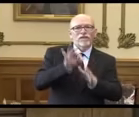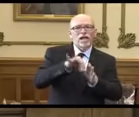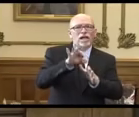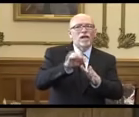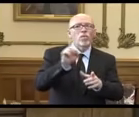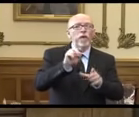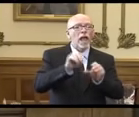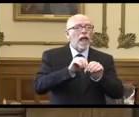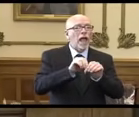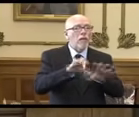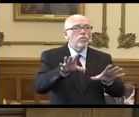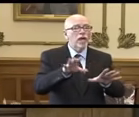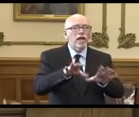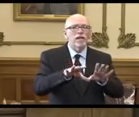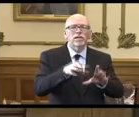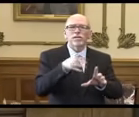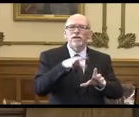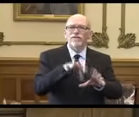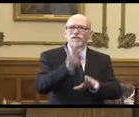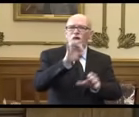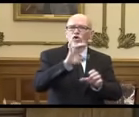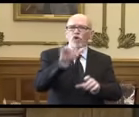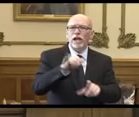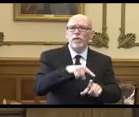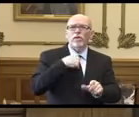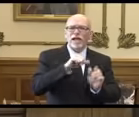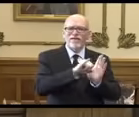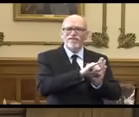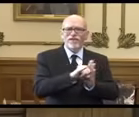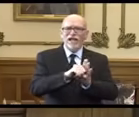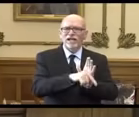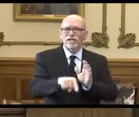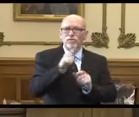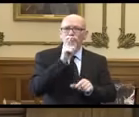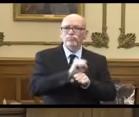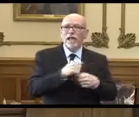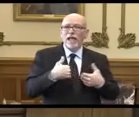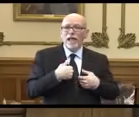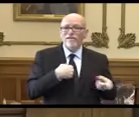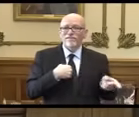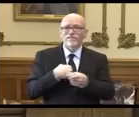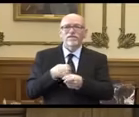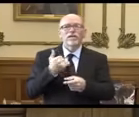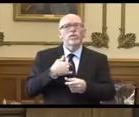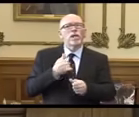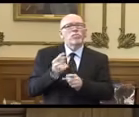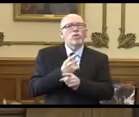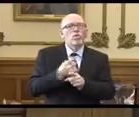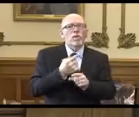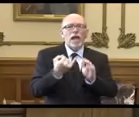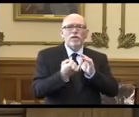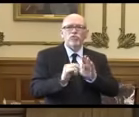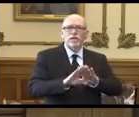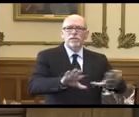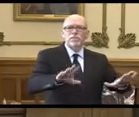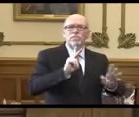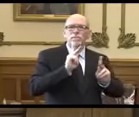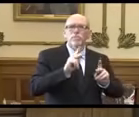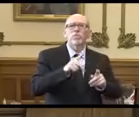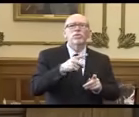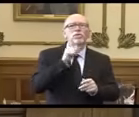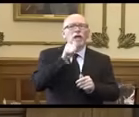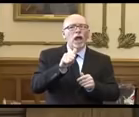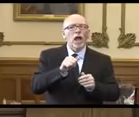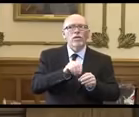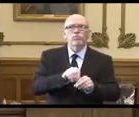outbreaks early so that we get in, identify all the folks, and then able to appropriately isolate those folks so that we don't get